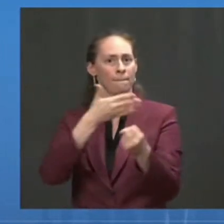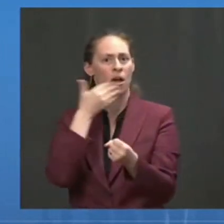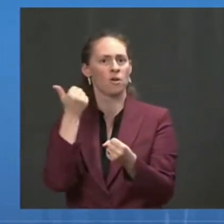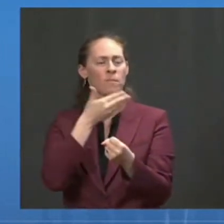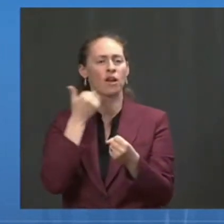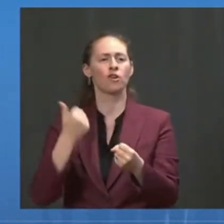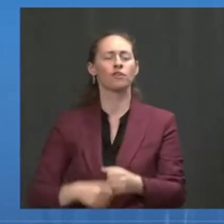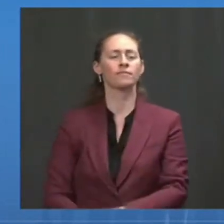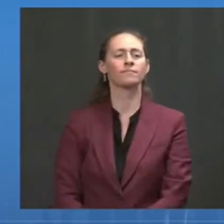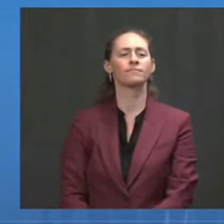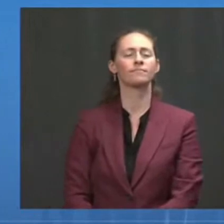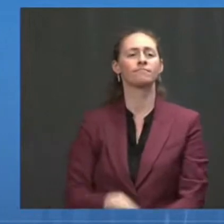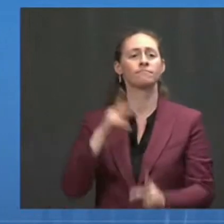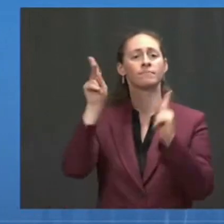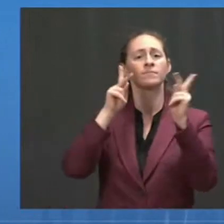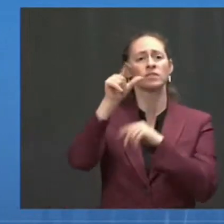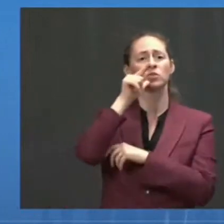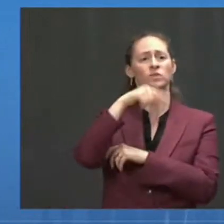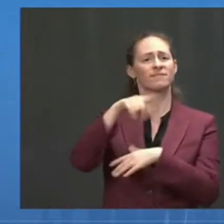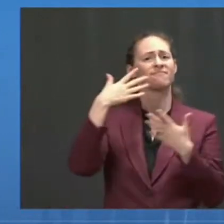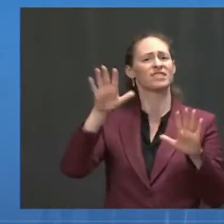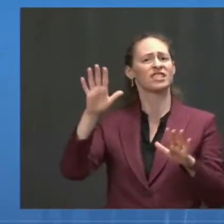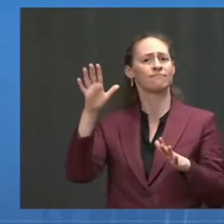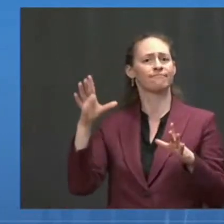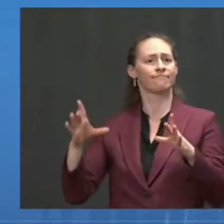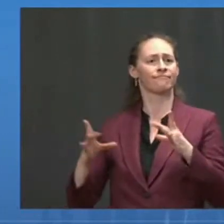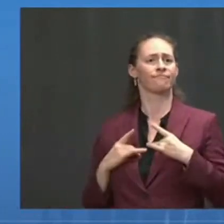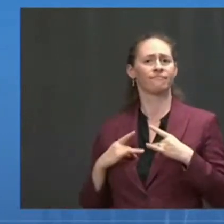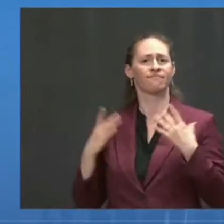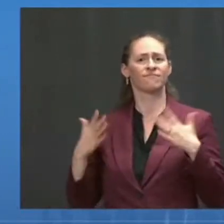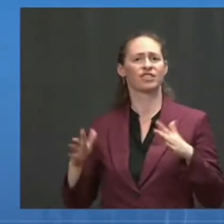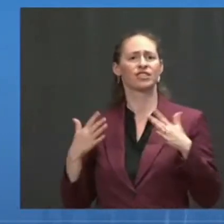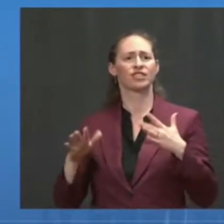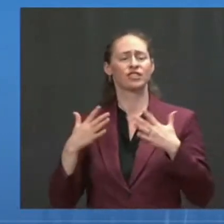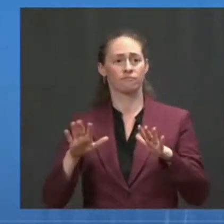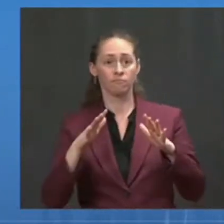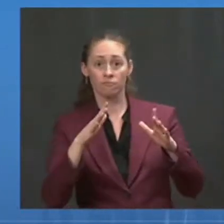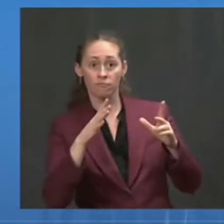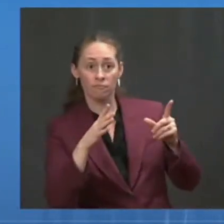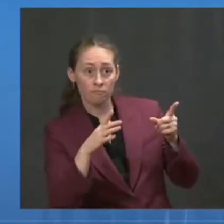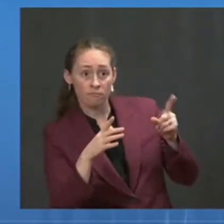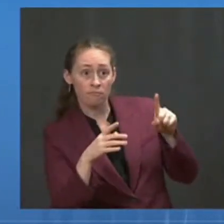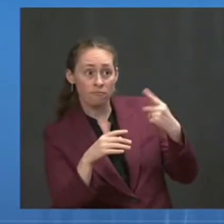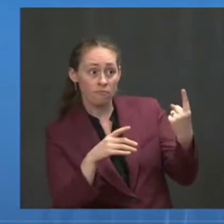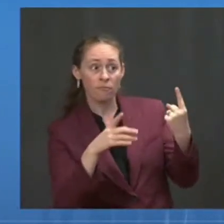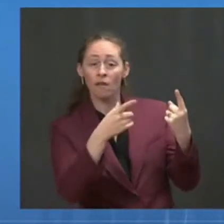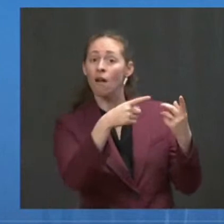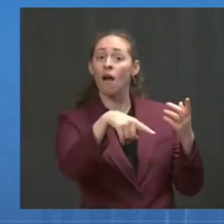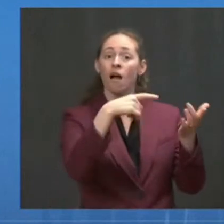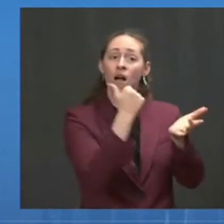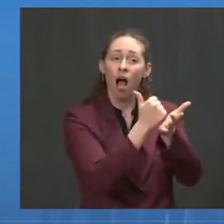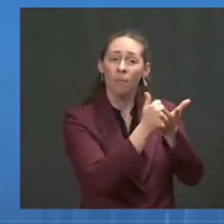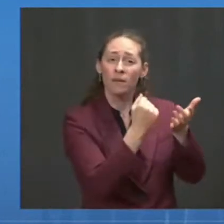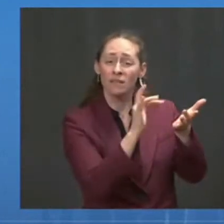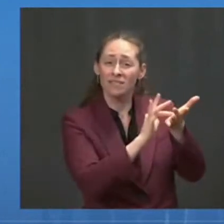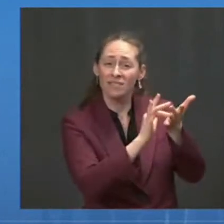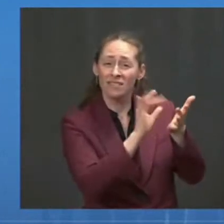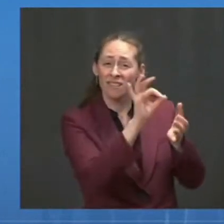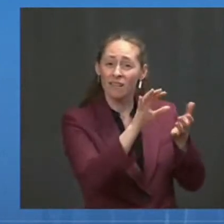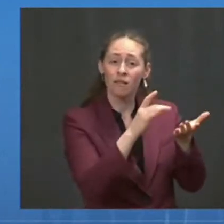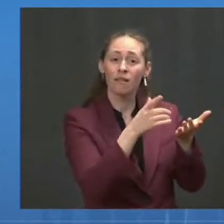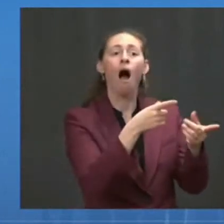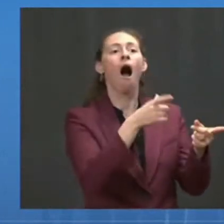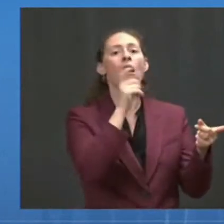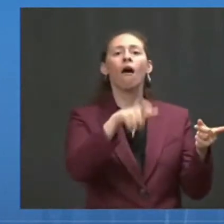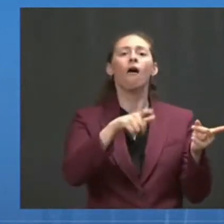the Arizona team has treated so far, not one has required hospitalization after that treatment. And